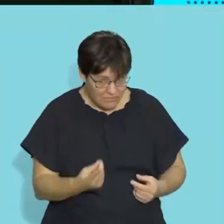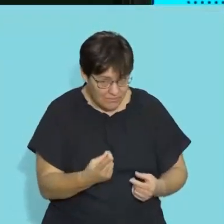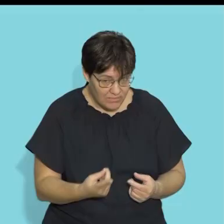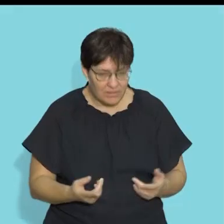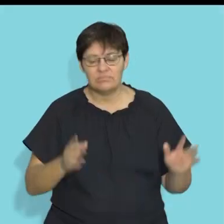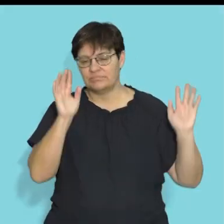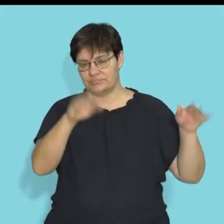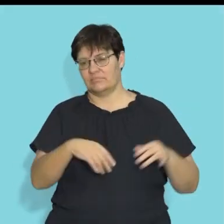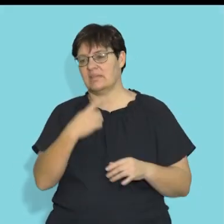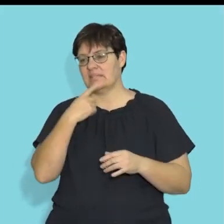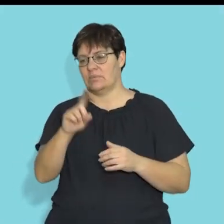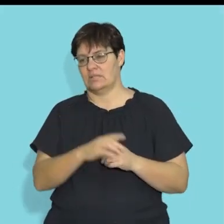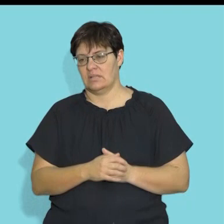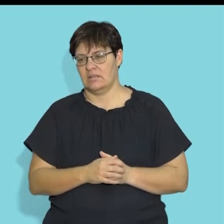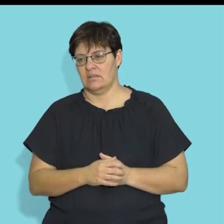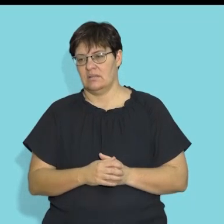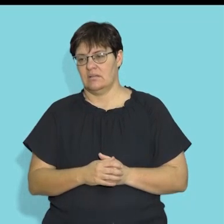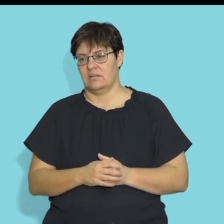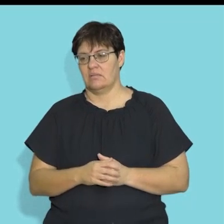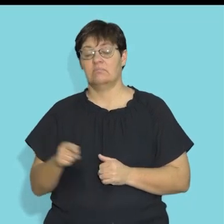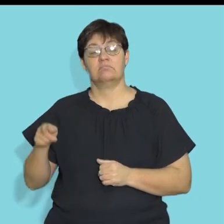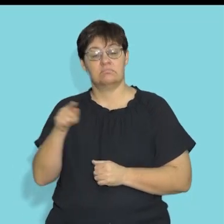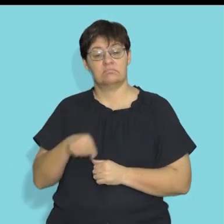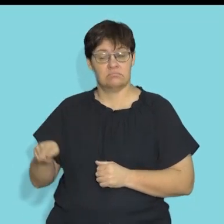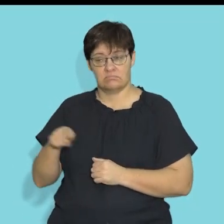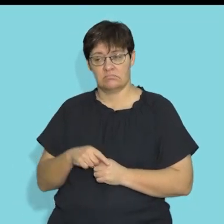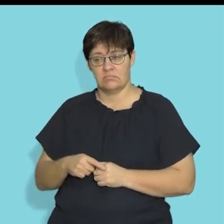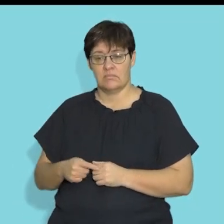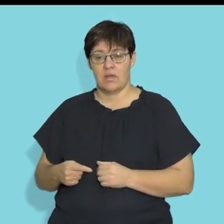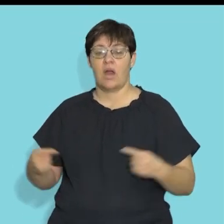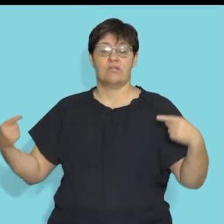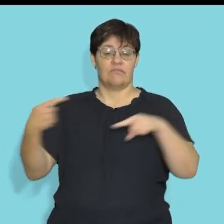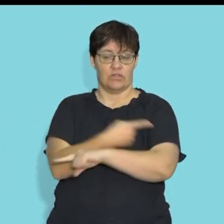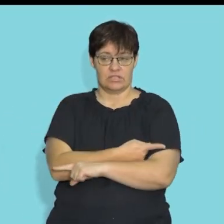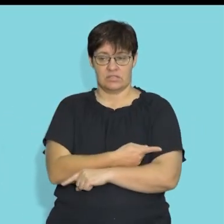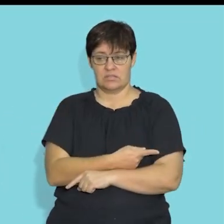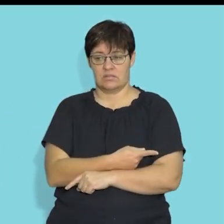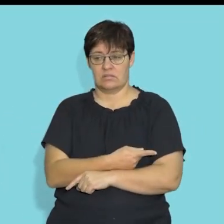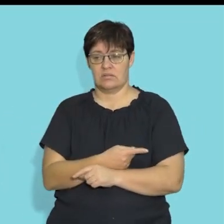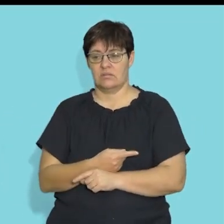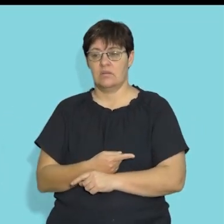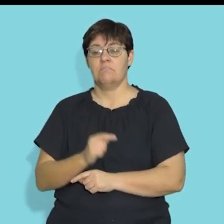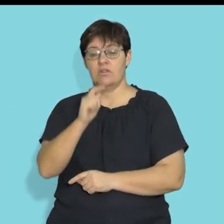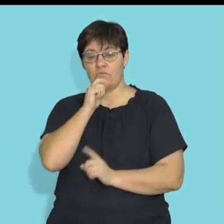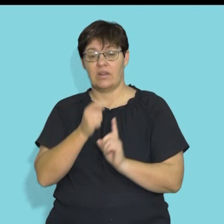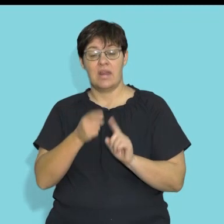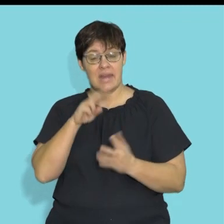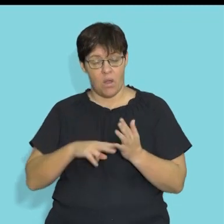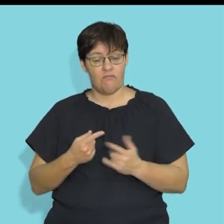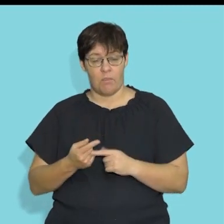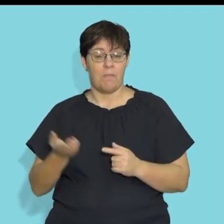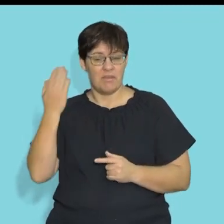you now. Let me say the following. This is now for my reverse reaction, which is actually read